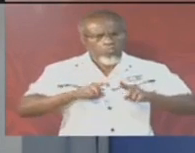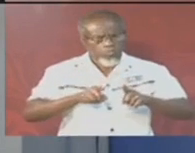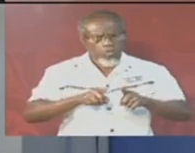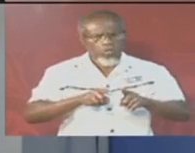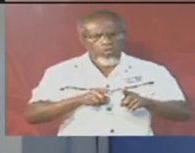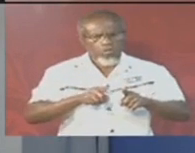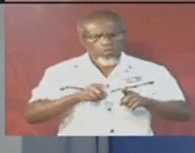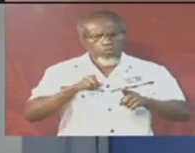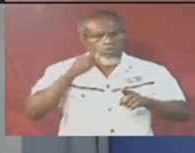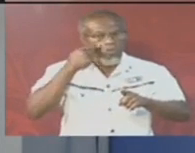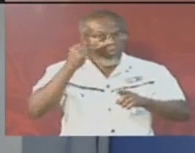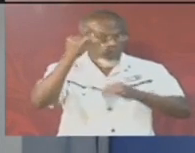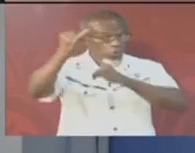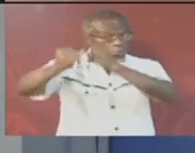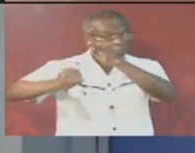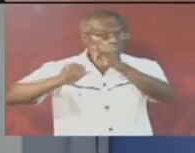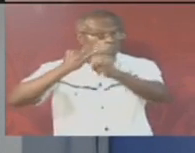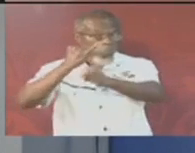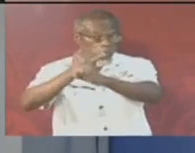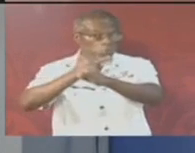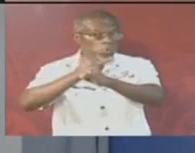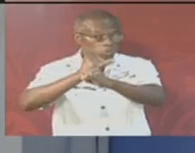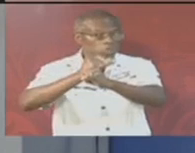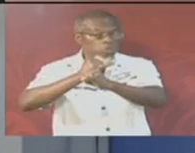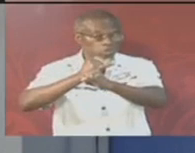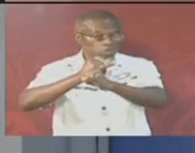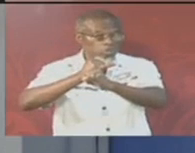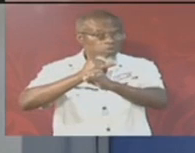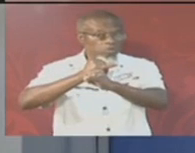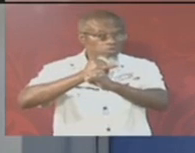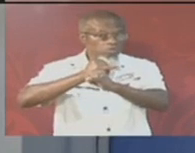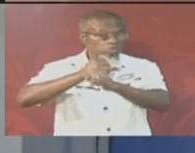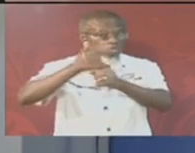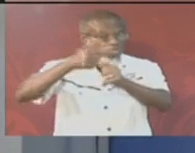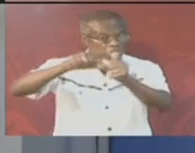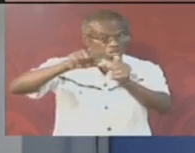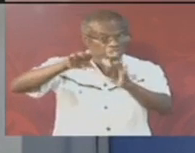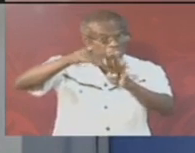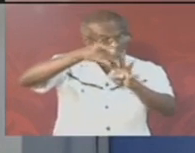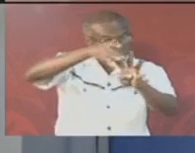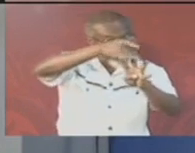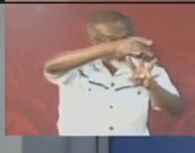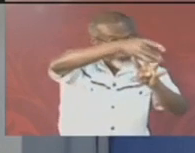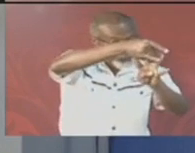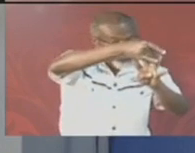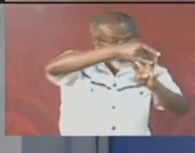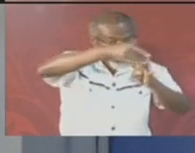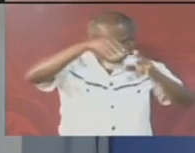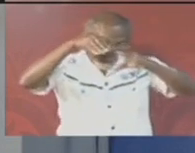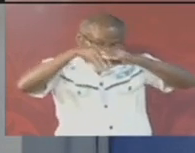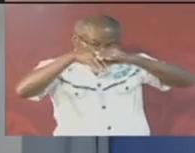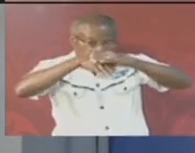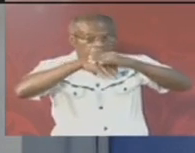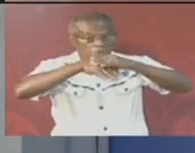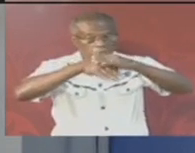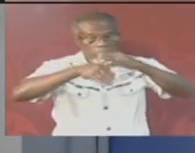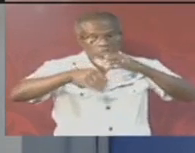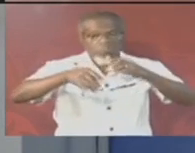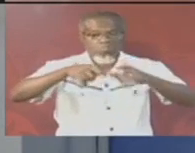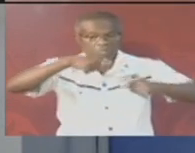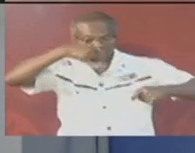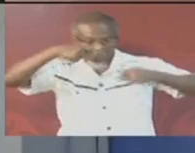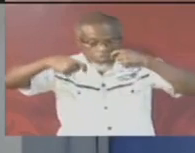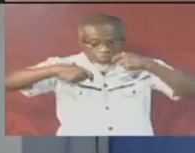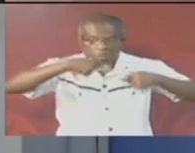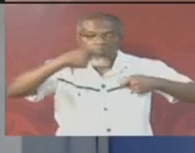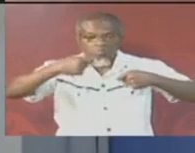international evidence for general transmission of COVID-19 that identifies that indoor spaces, including indoor restaurants,